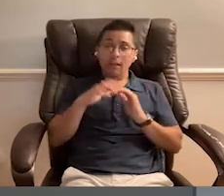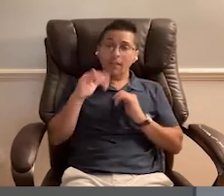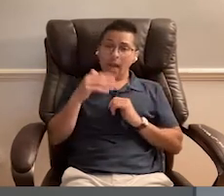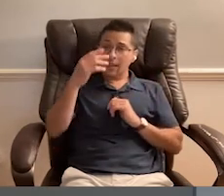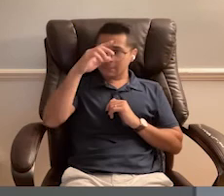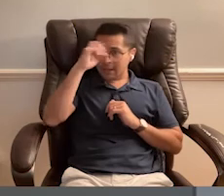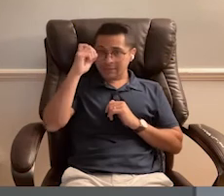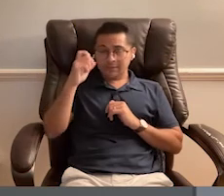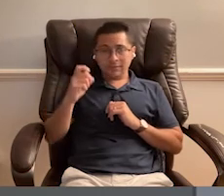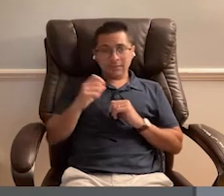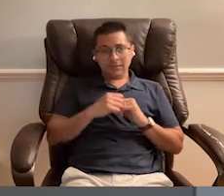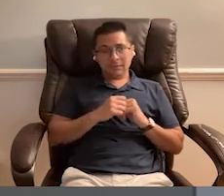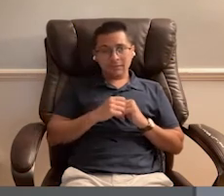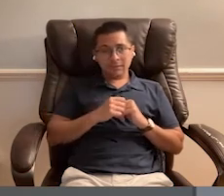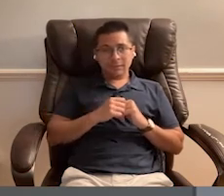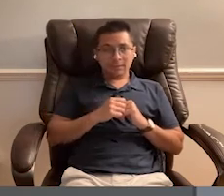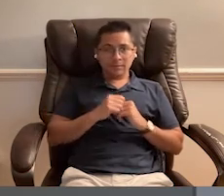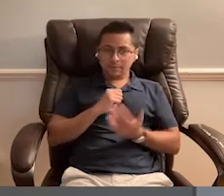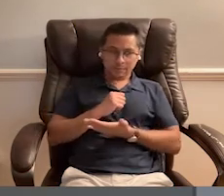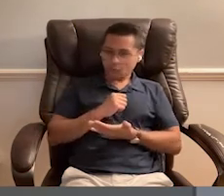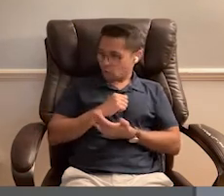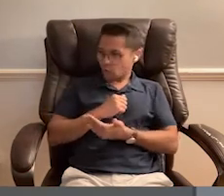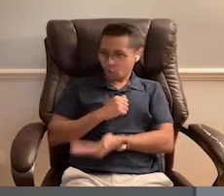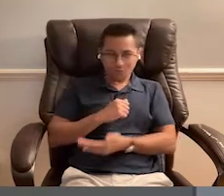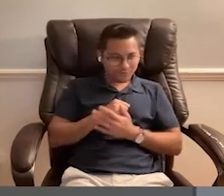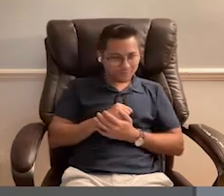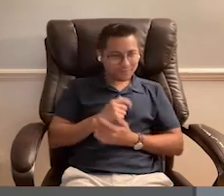is all this important? That's because,